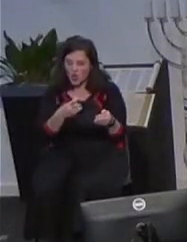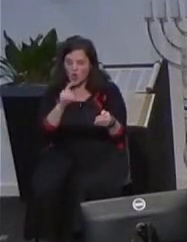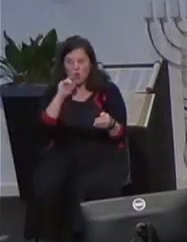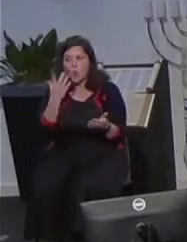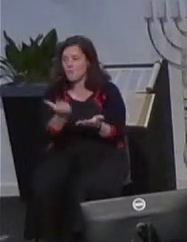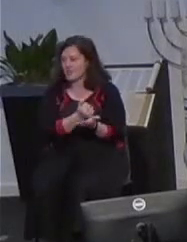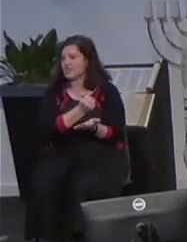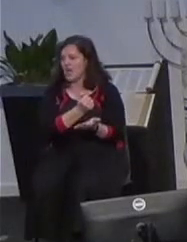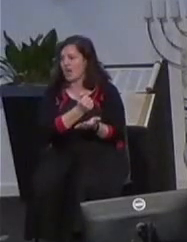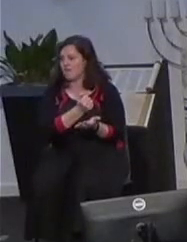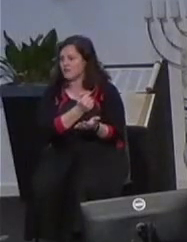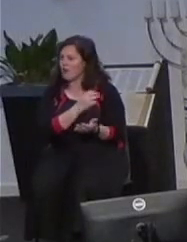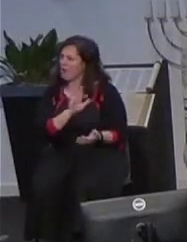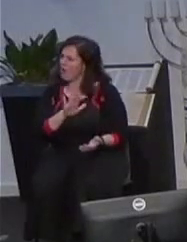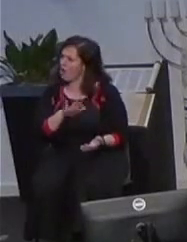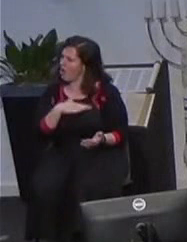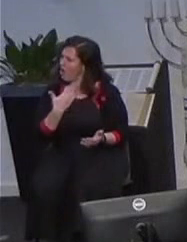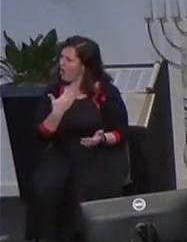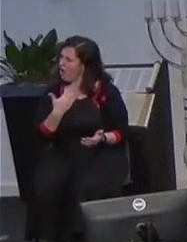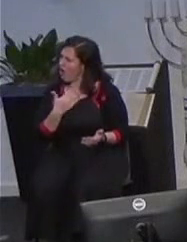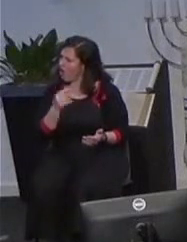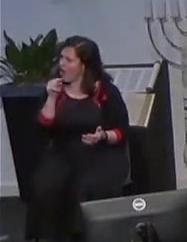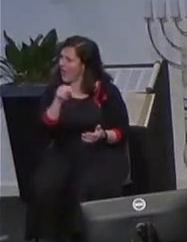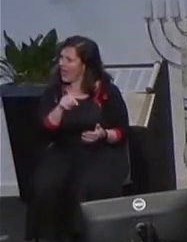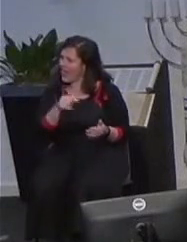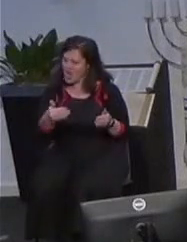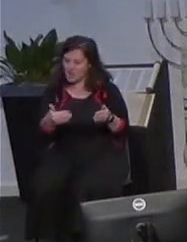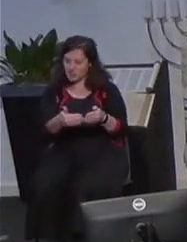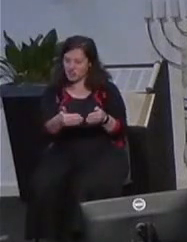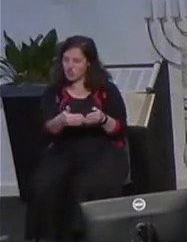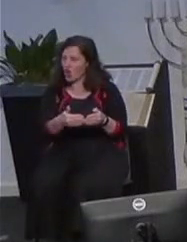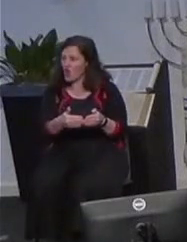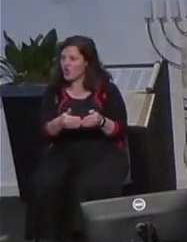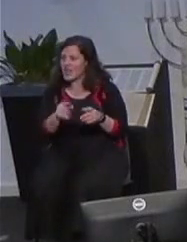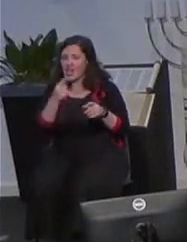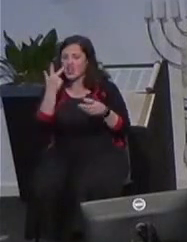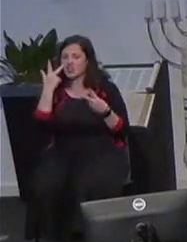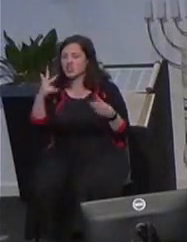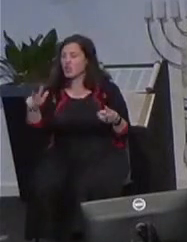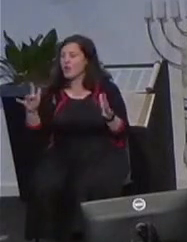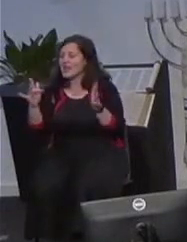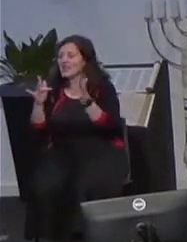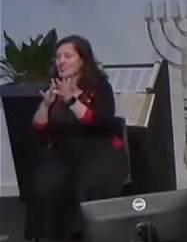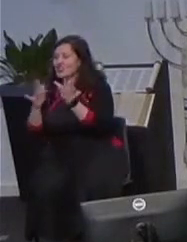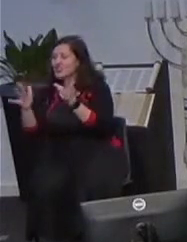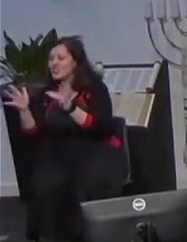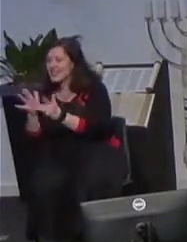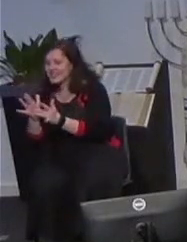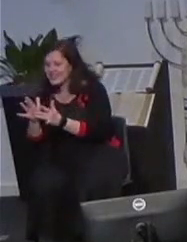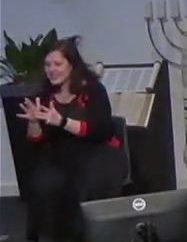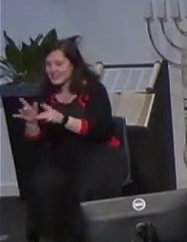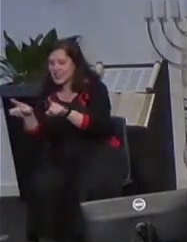him. So the he is the stone. The stone is the coming Messiah.